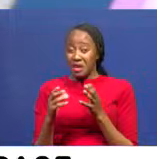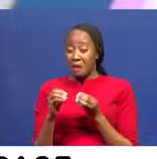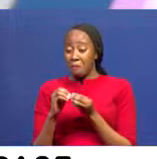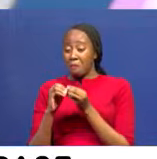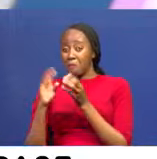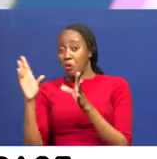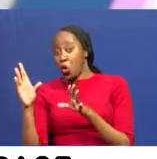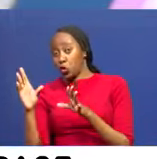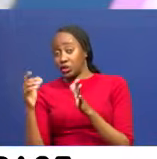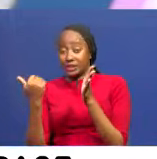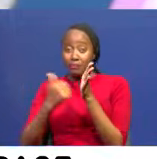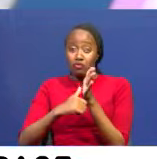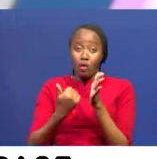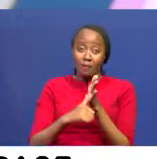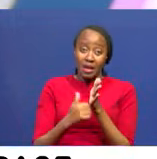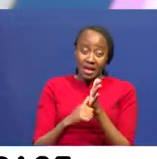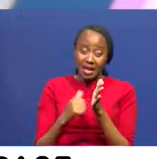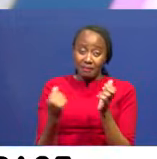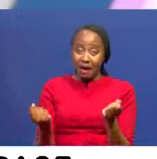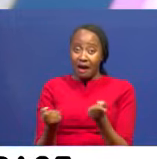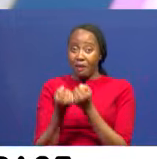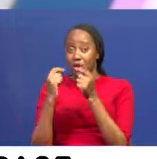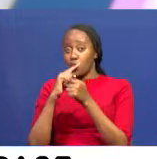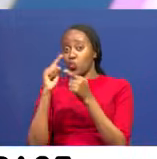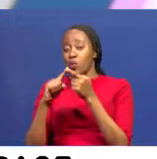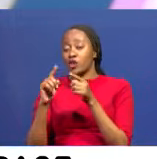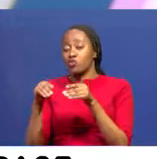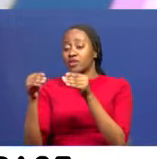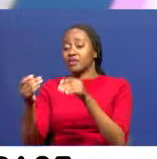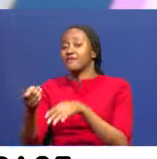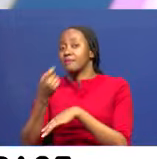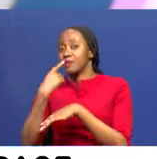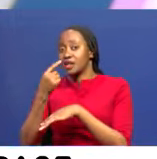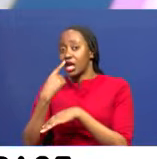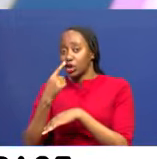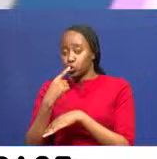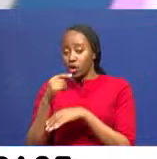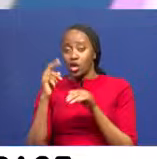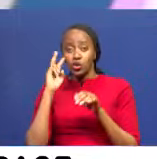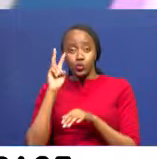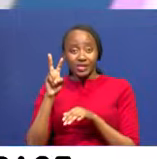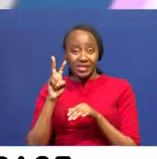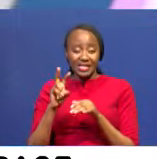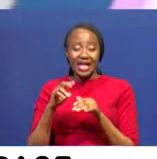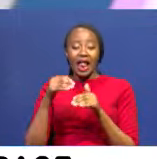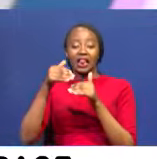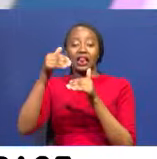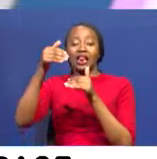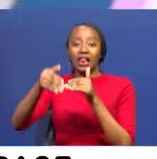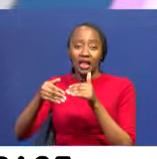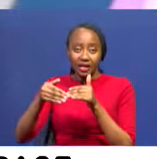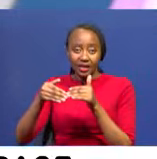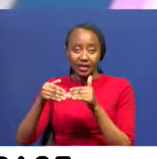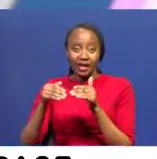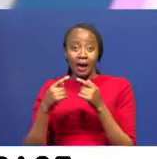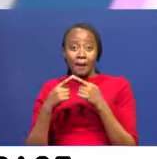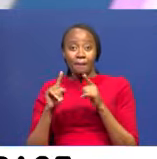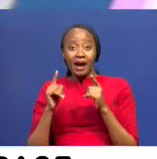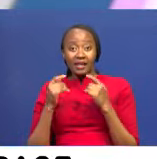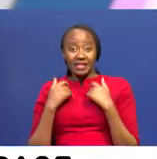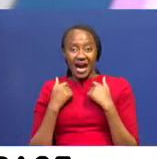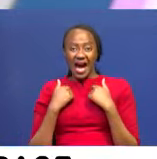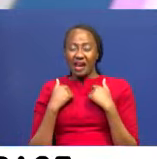errors or most problems when it comes to medications are realized down the line. So for example, if we are